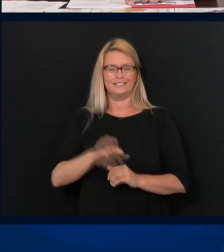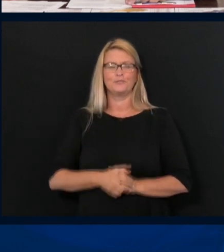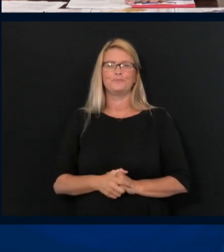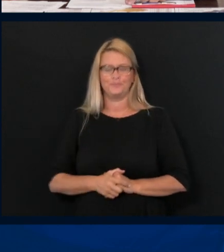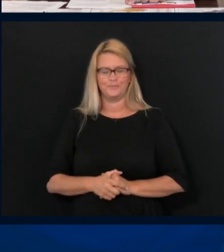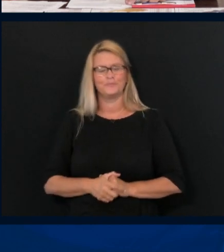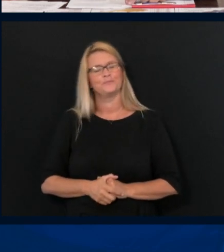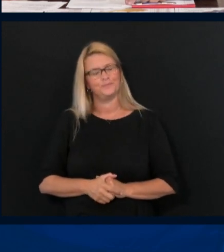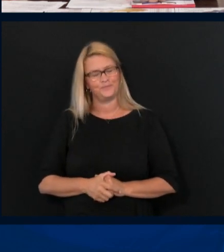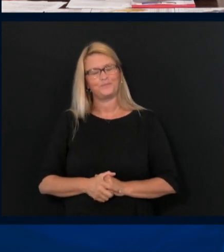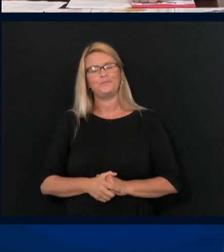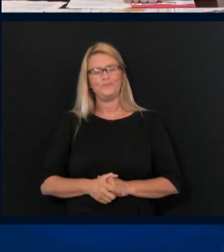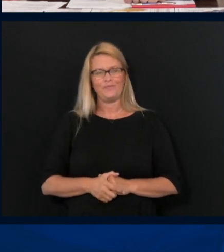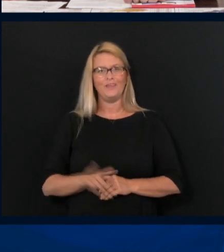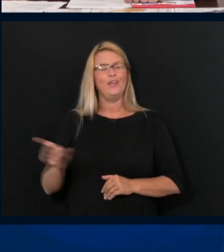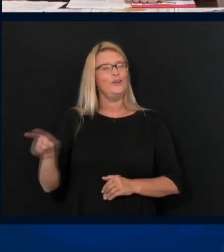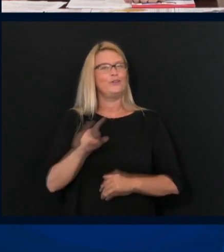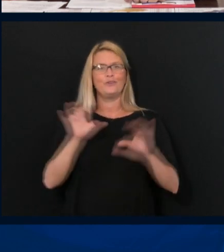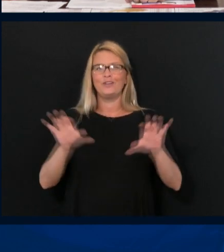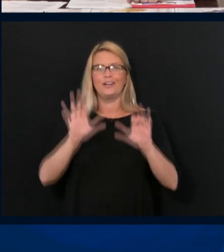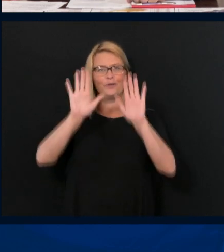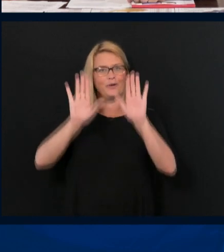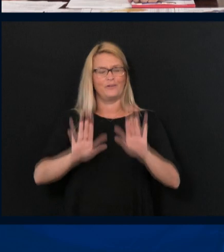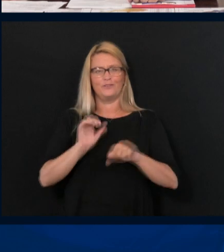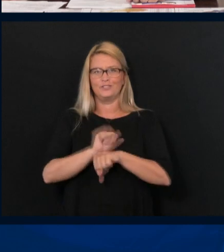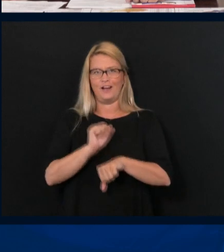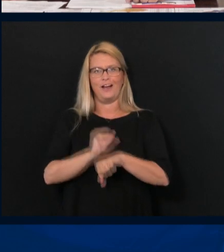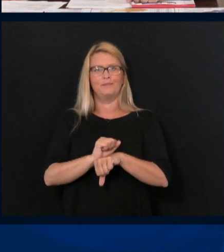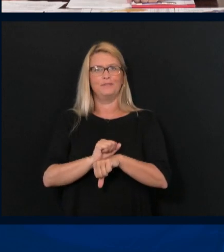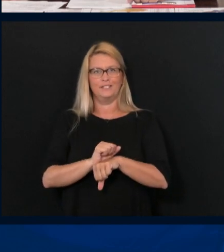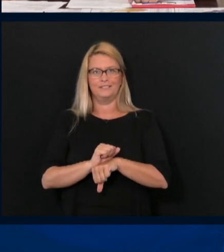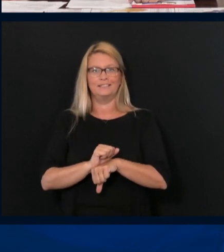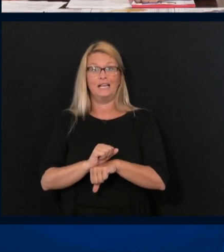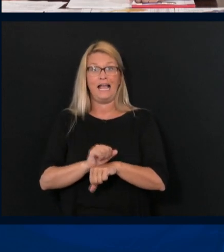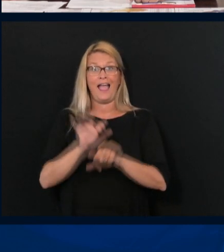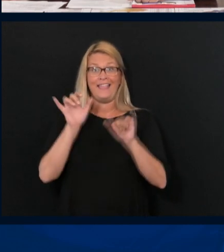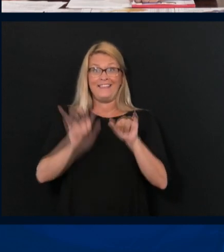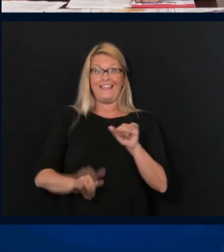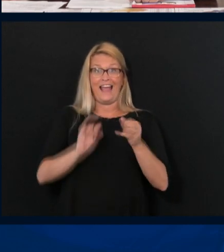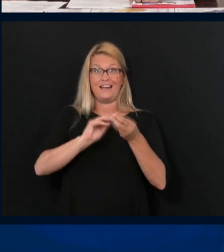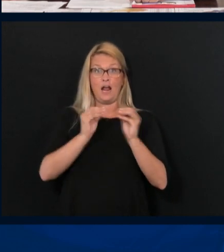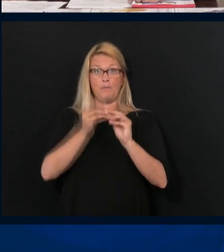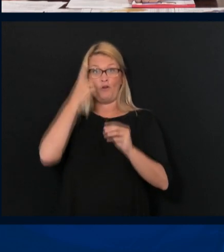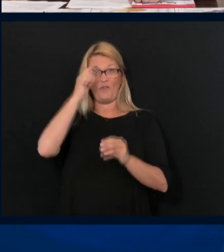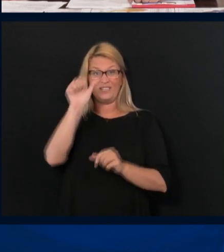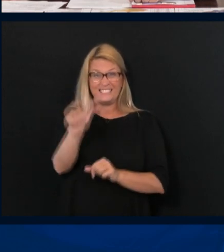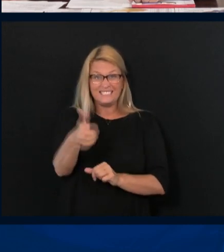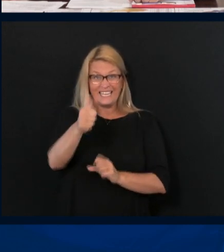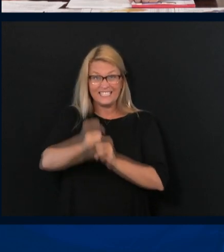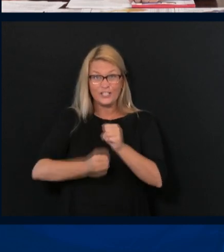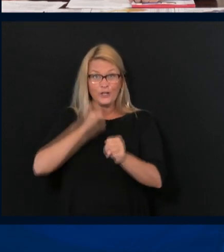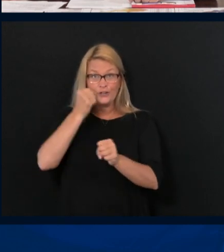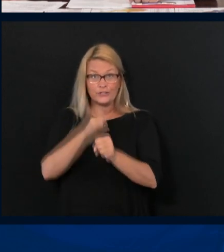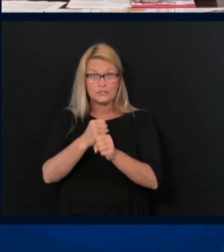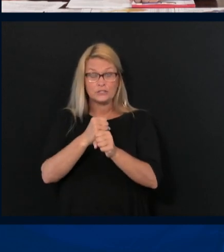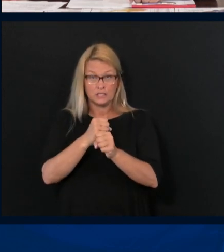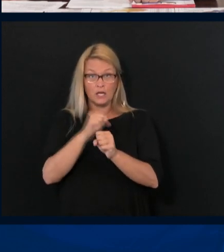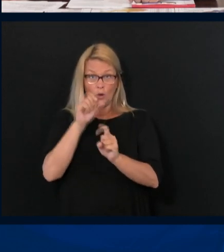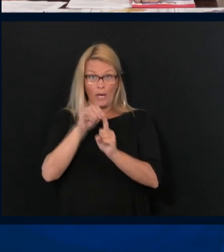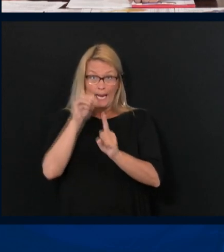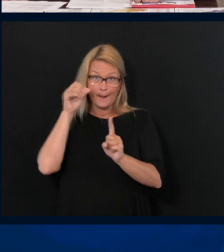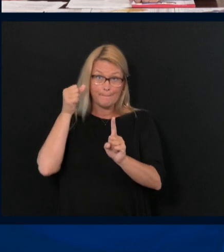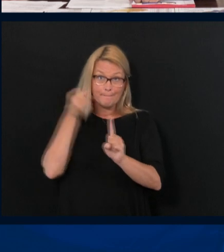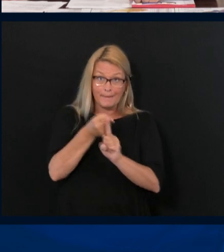everything, because you have done a great job, and it will, for 10 years, it will be an impactful,